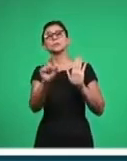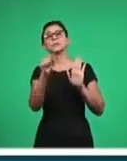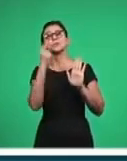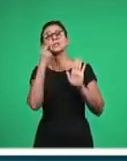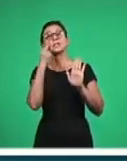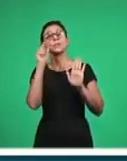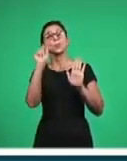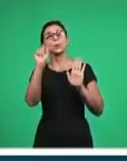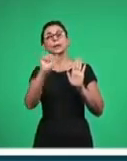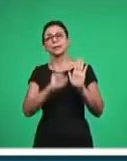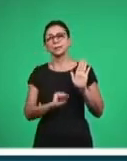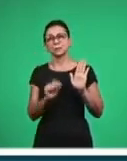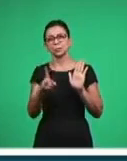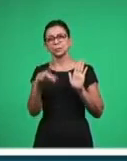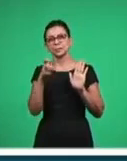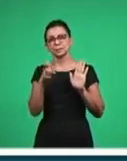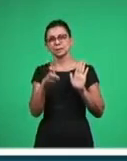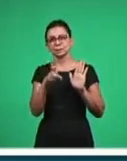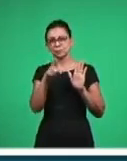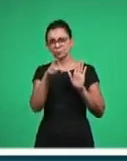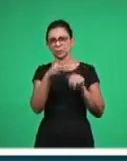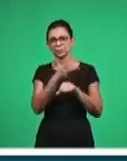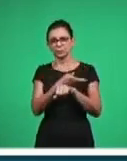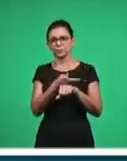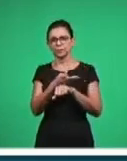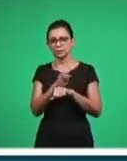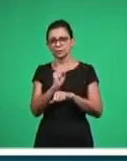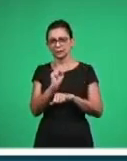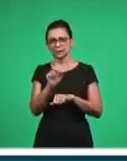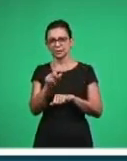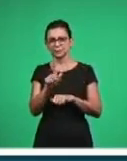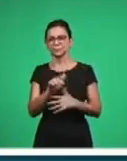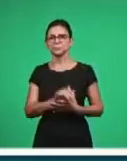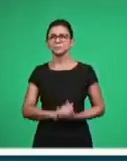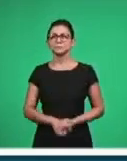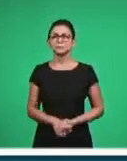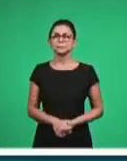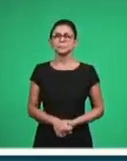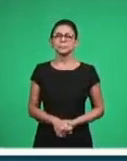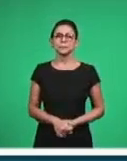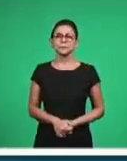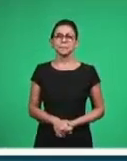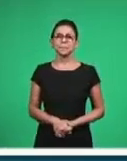What do we think the